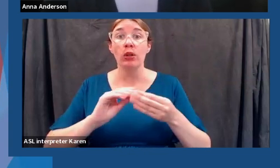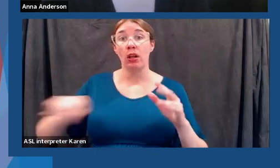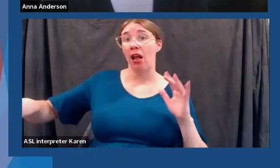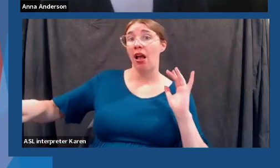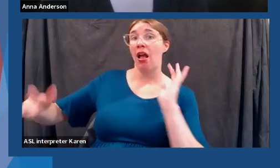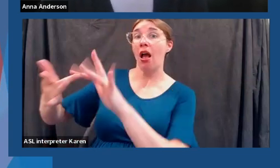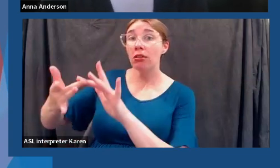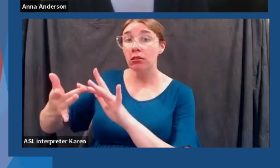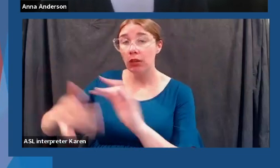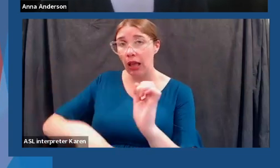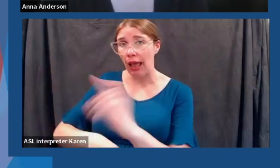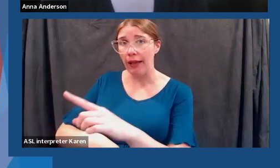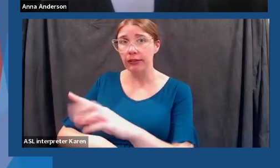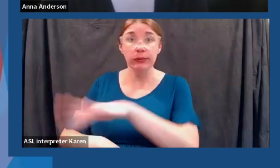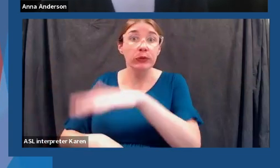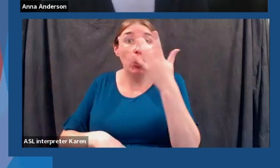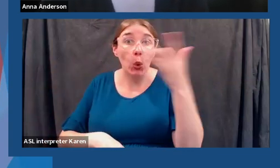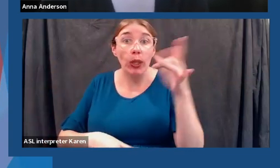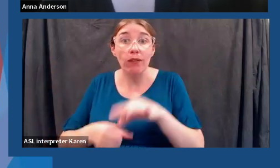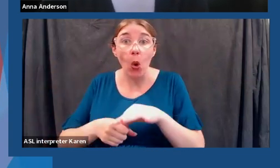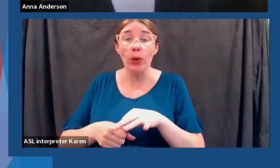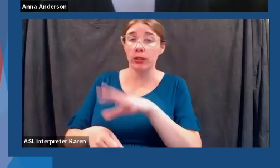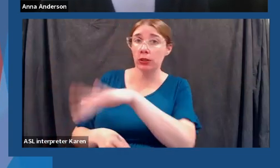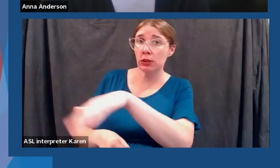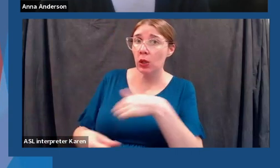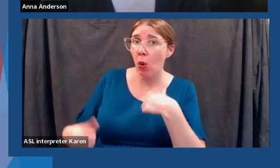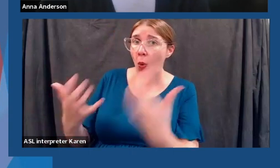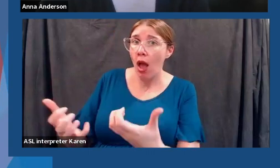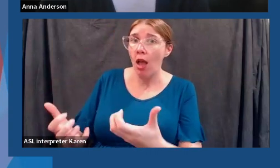you can make sure to talk to them before